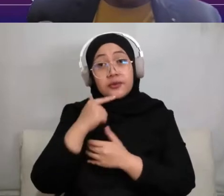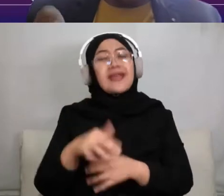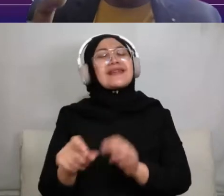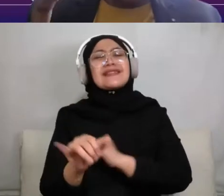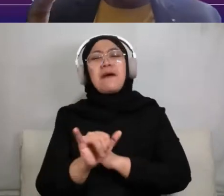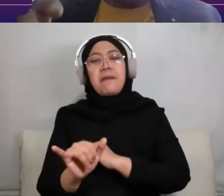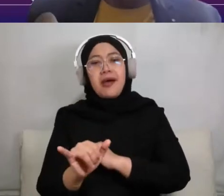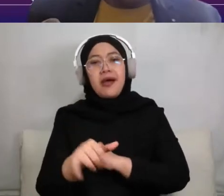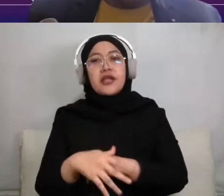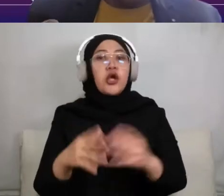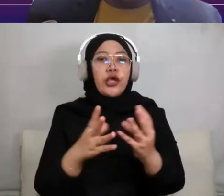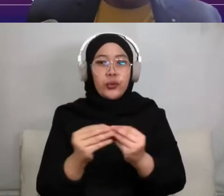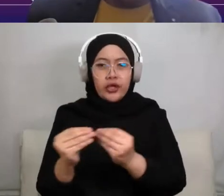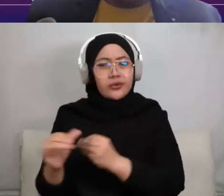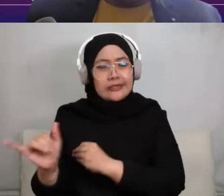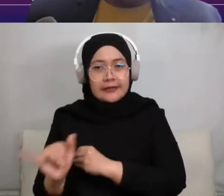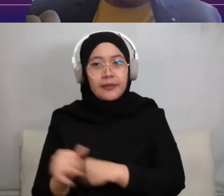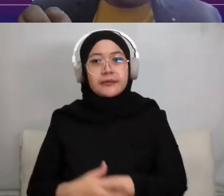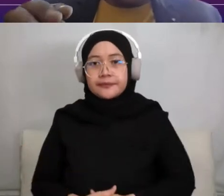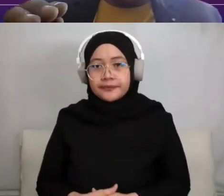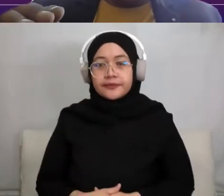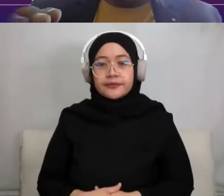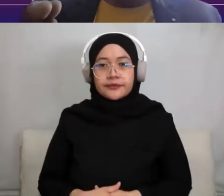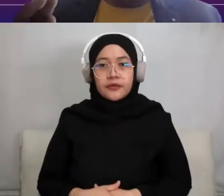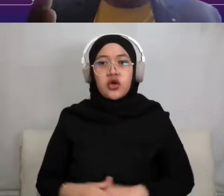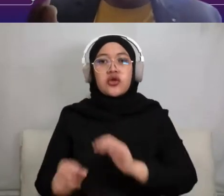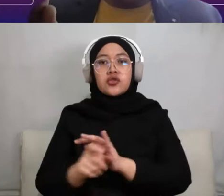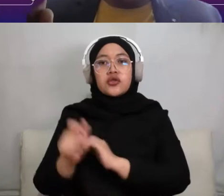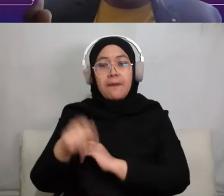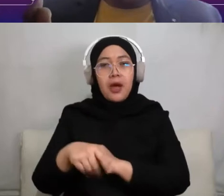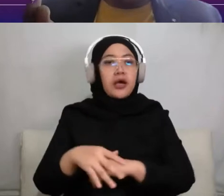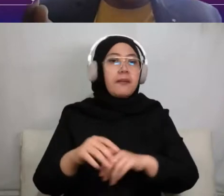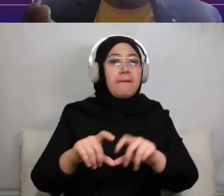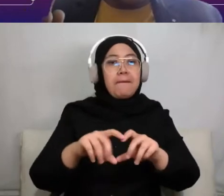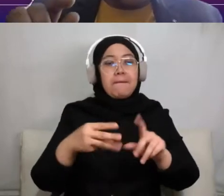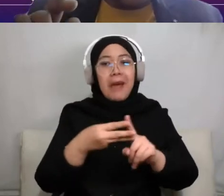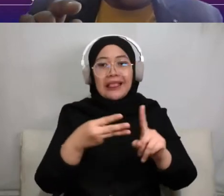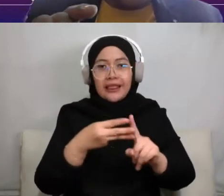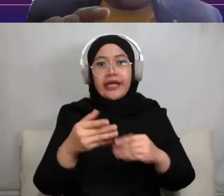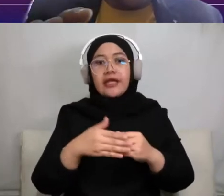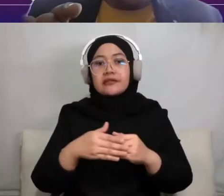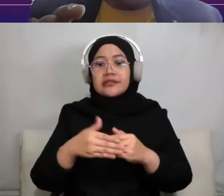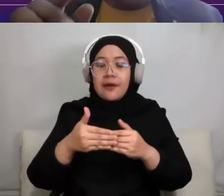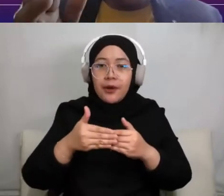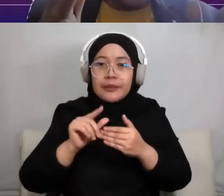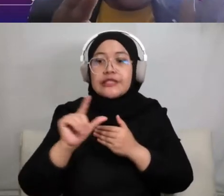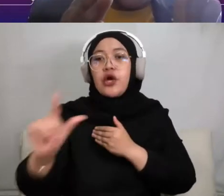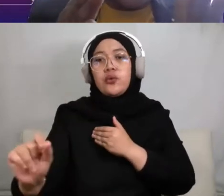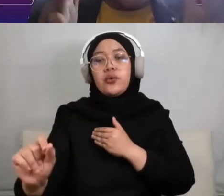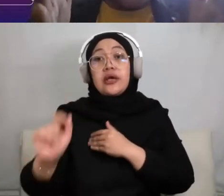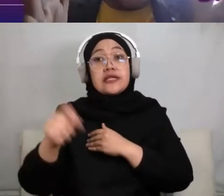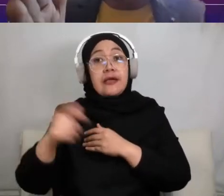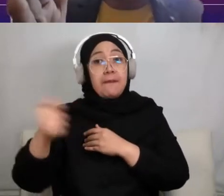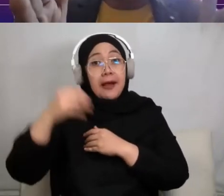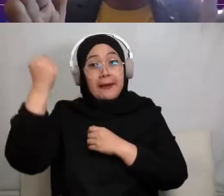here. I will use a higher range battery. I am going to operate the bus not on a daily basis, for